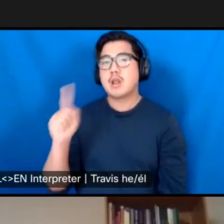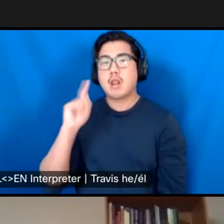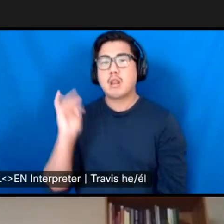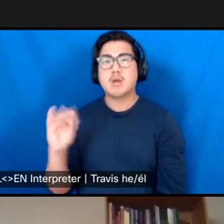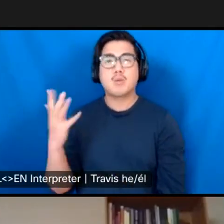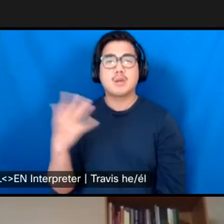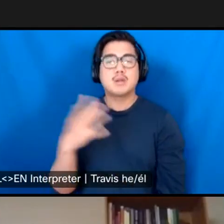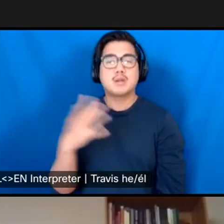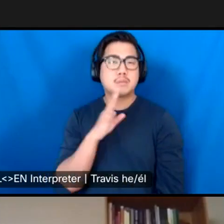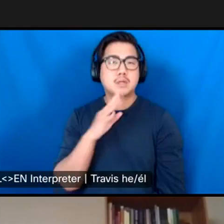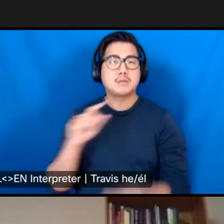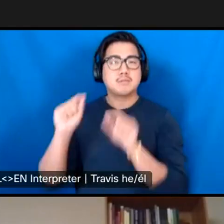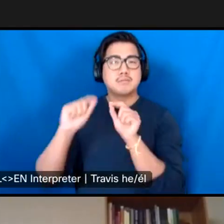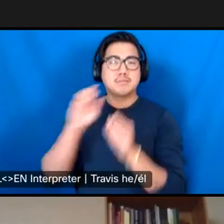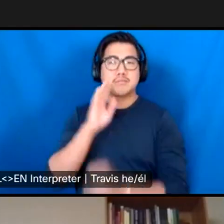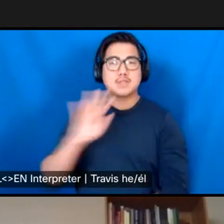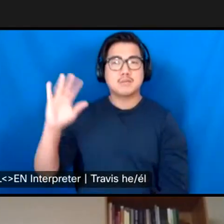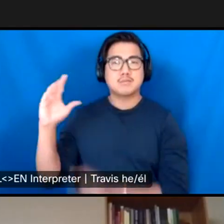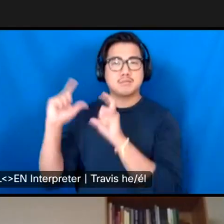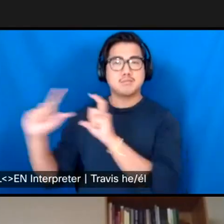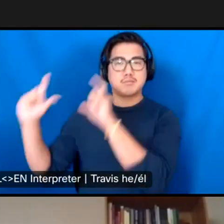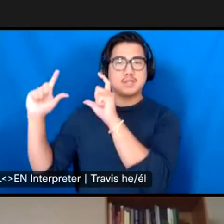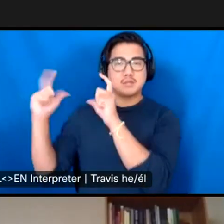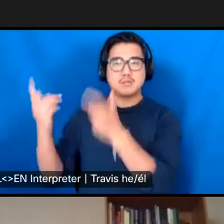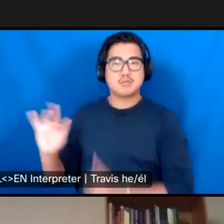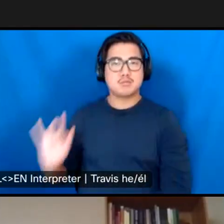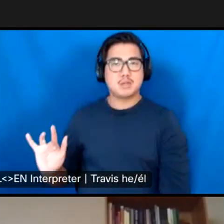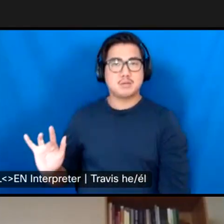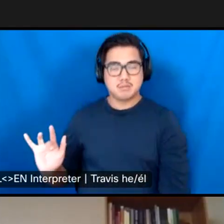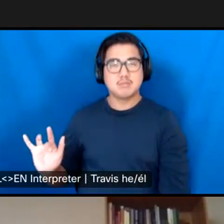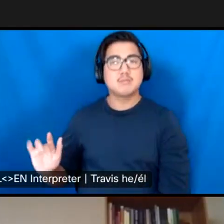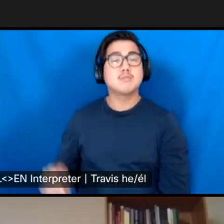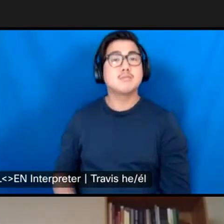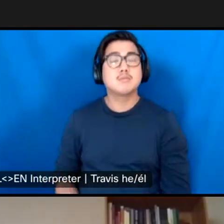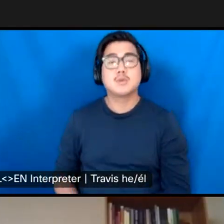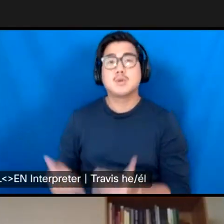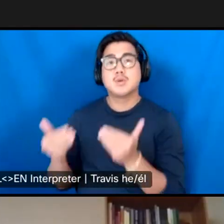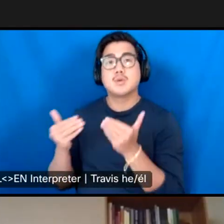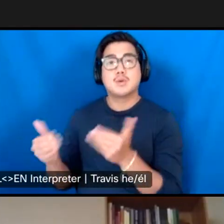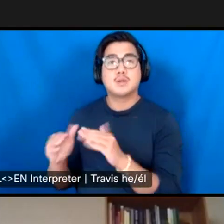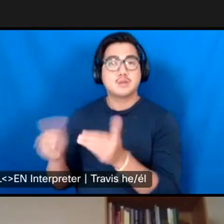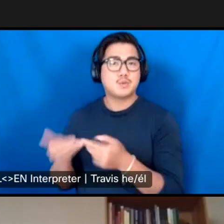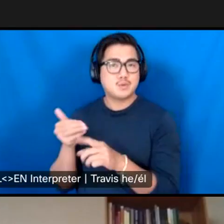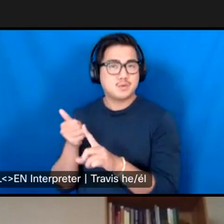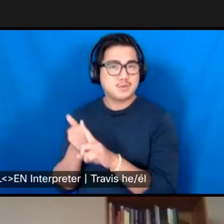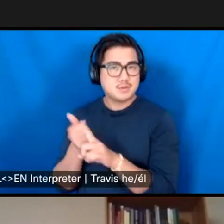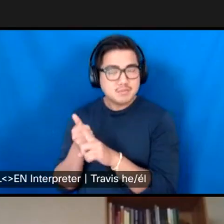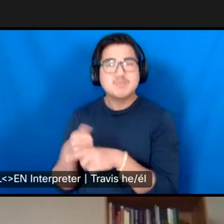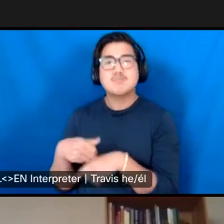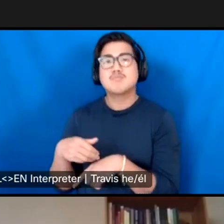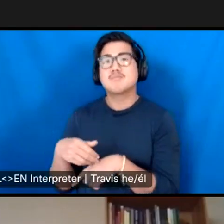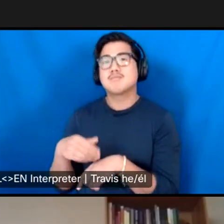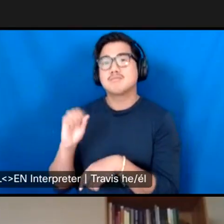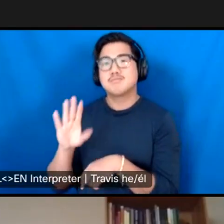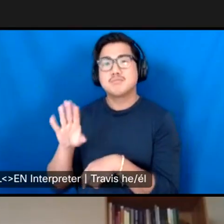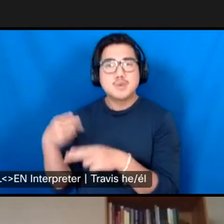it. Let's test that chat feature now. Please introduce yourself in the chat and let us know where you're joining us from